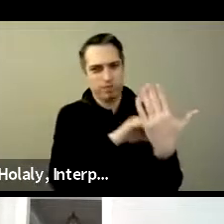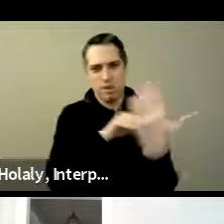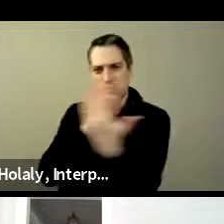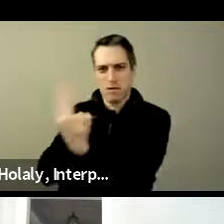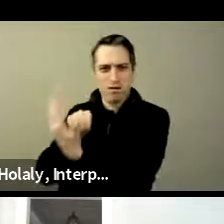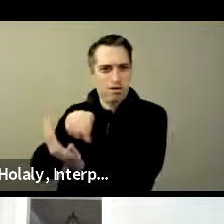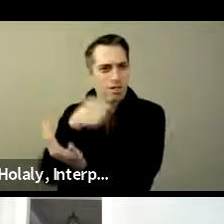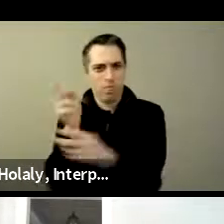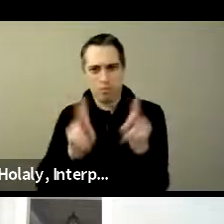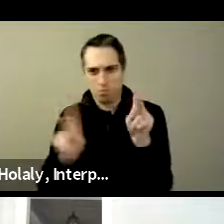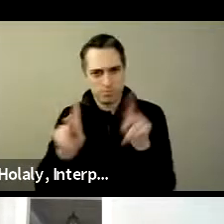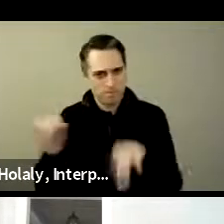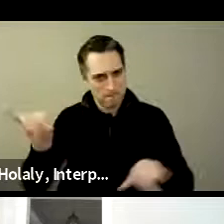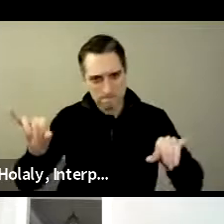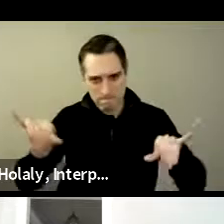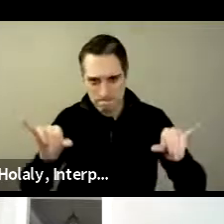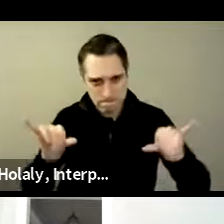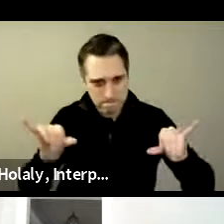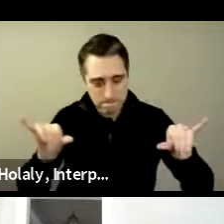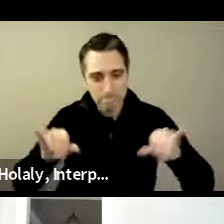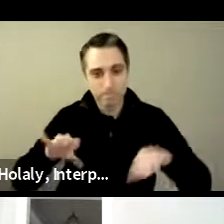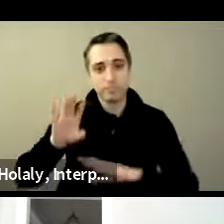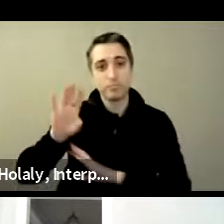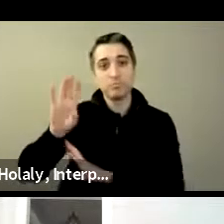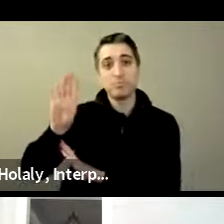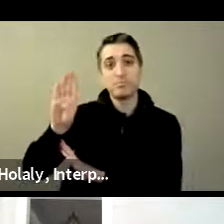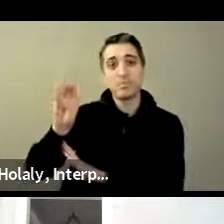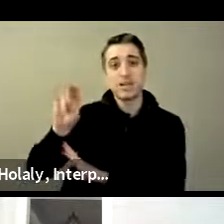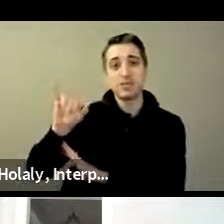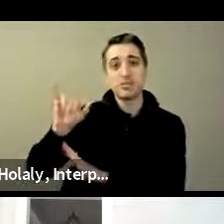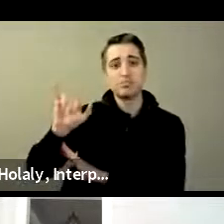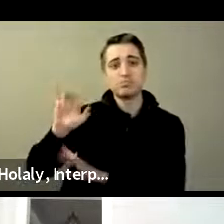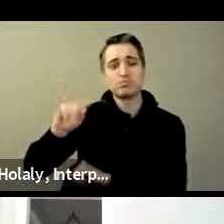evening. Benny was simply authentic.